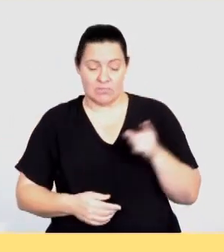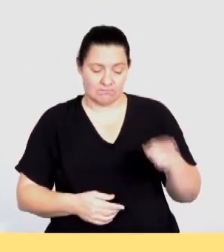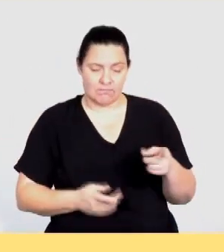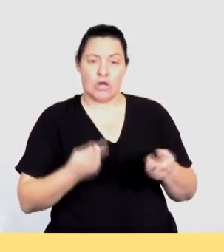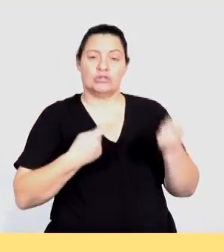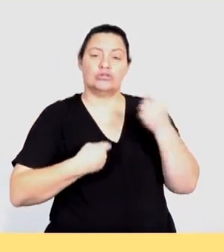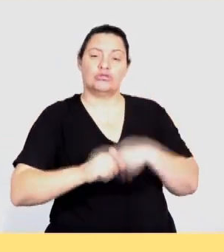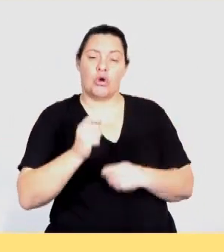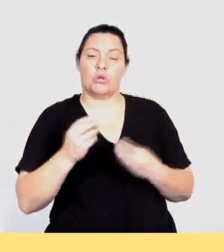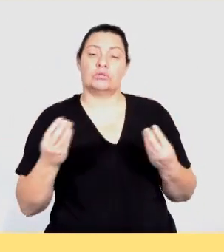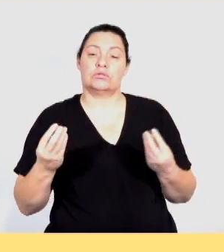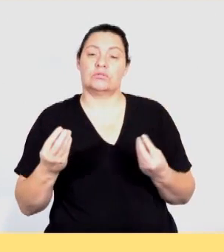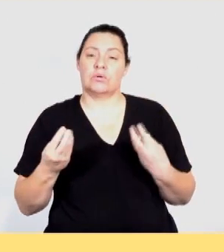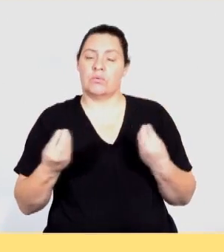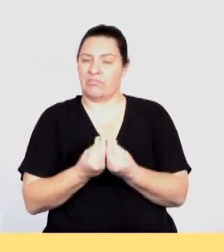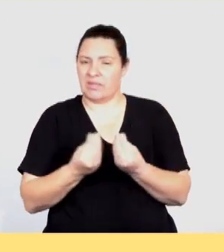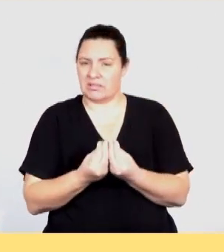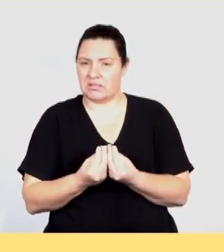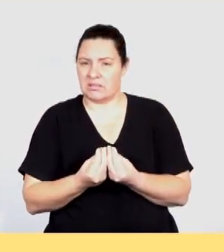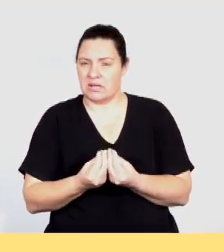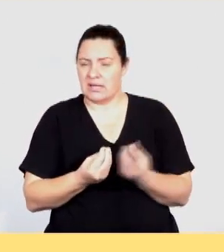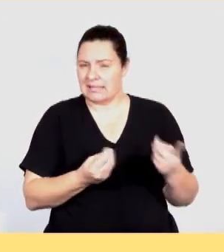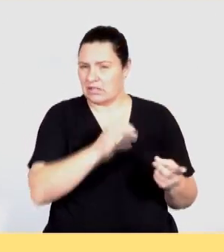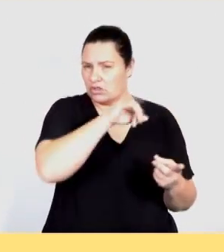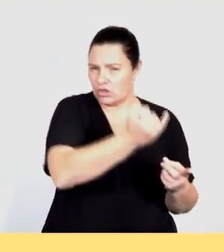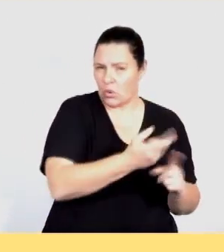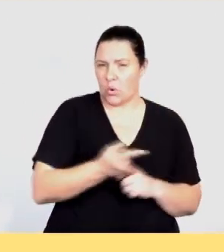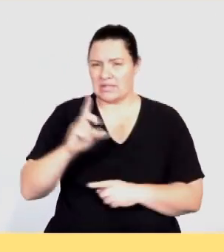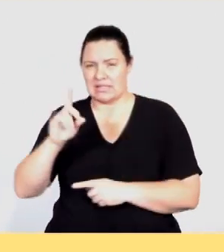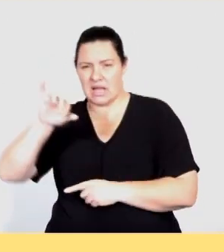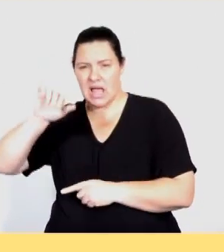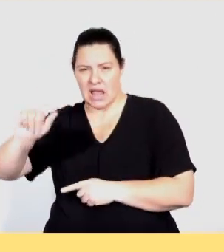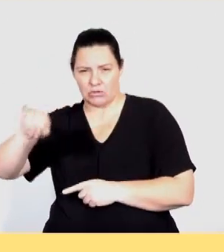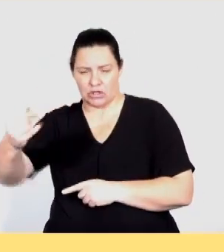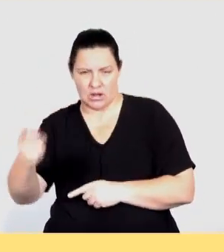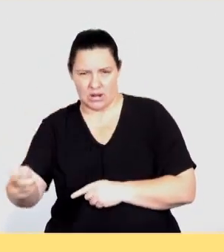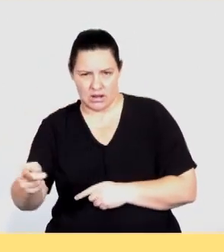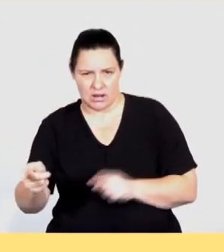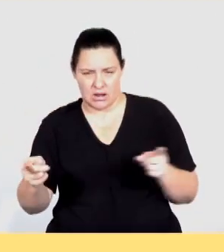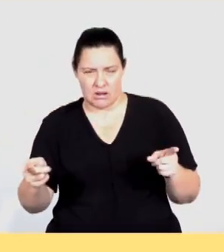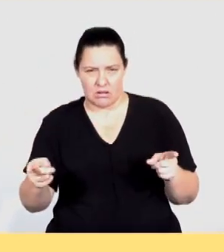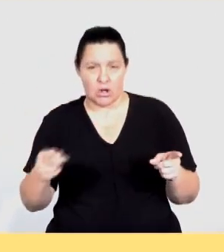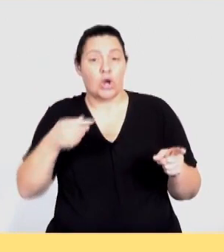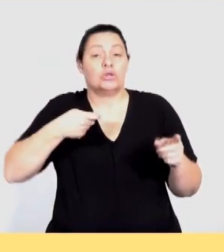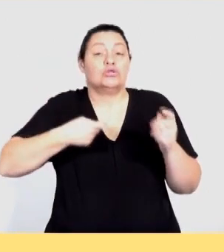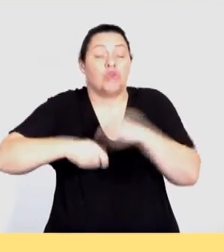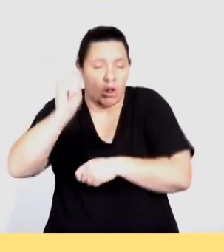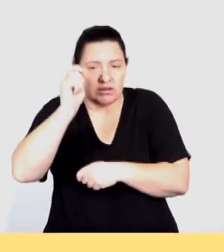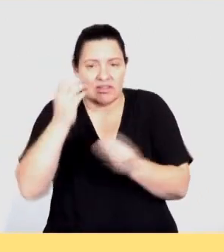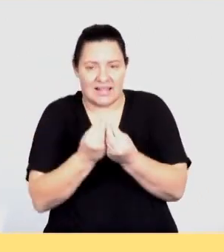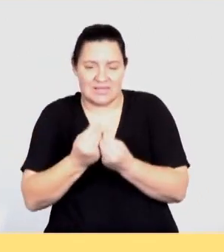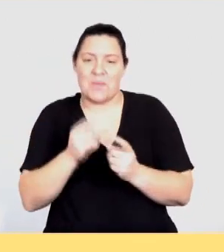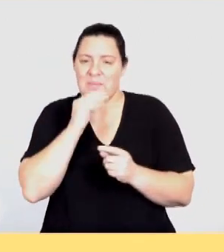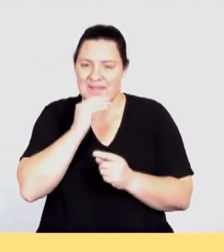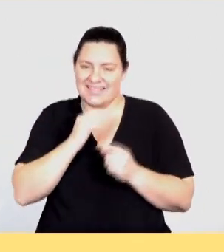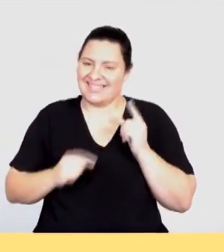that. Sold goods. Where does this go? Debtors journal or debtors allowances journal? Where's the